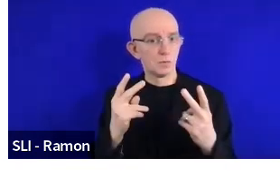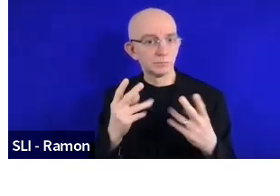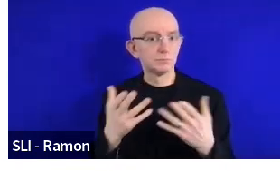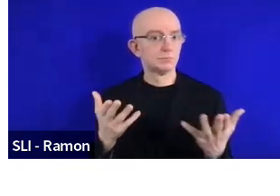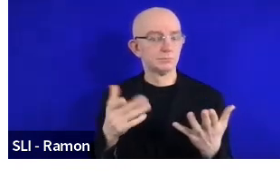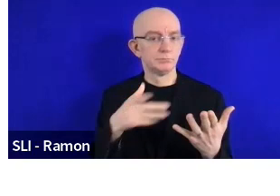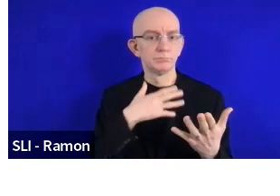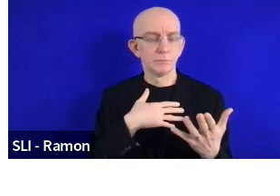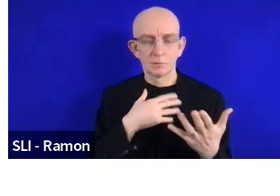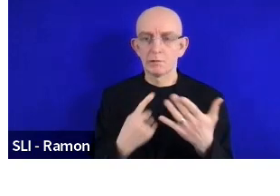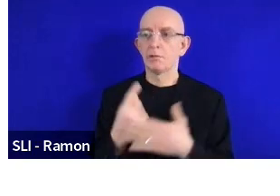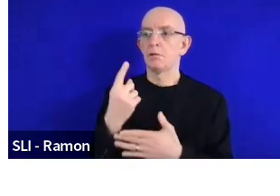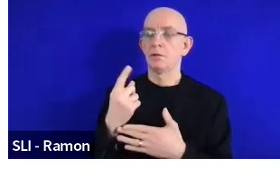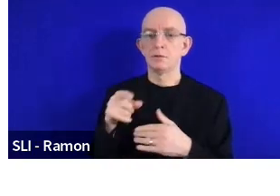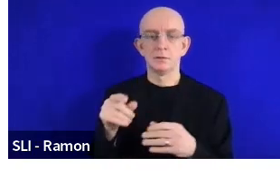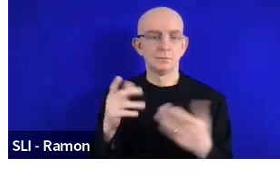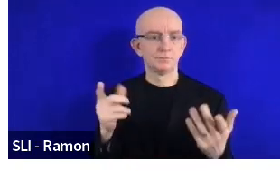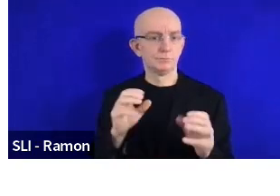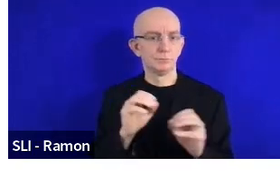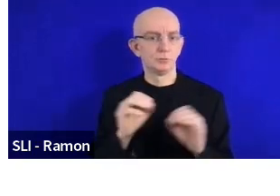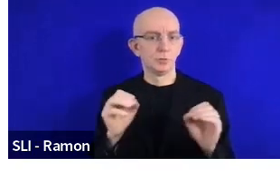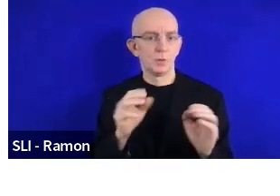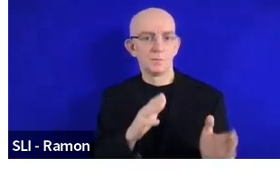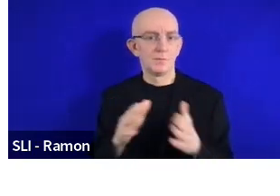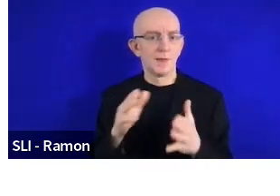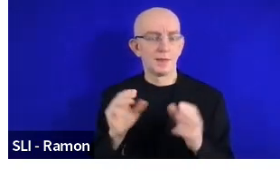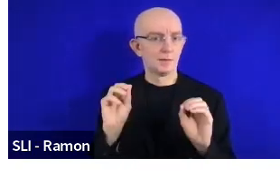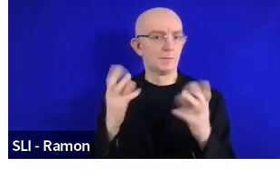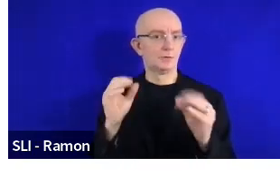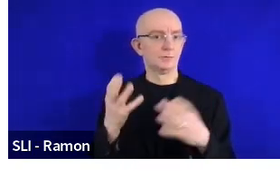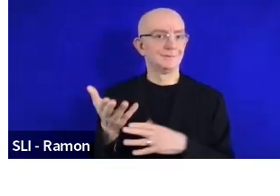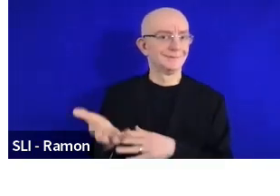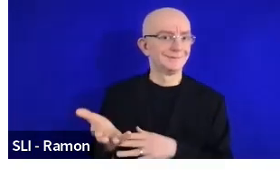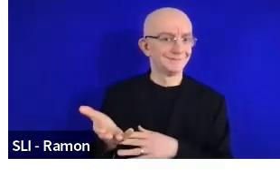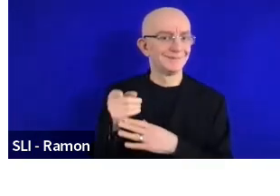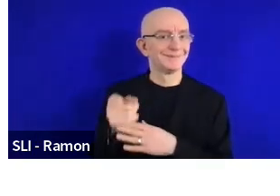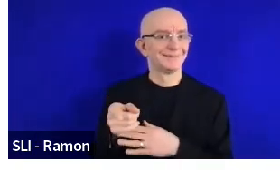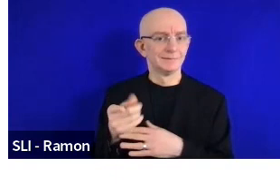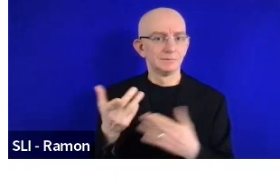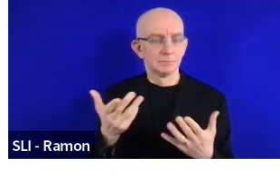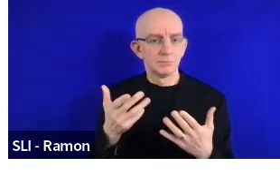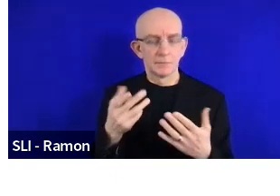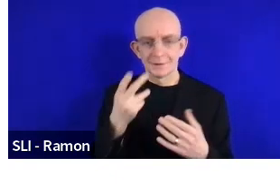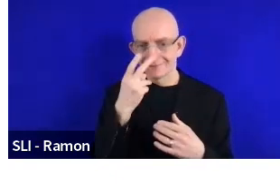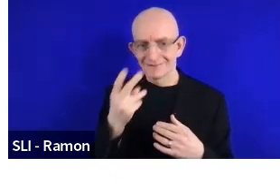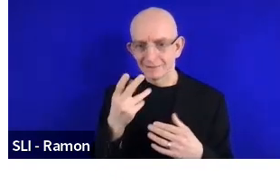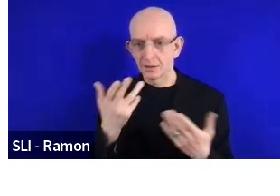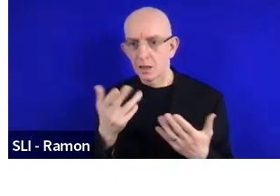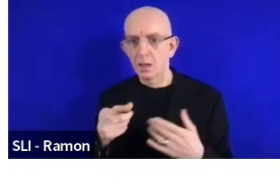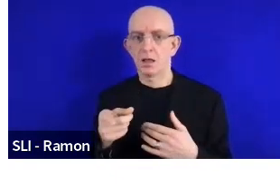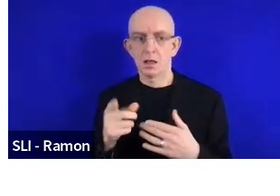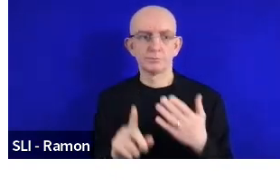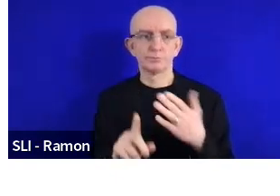this is just a small example of what that means in practice. So this is one